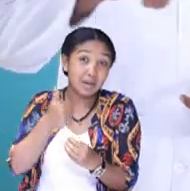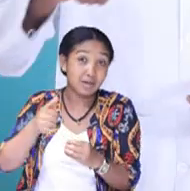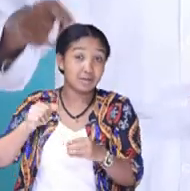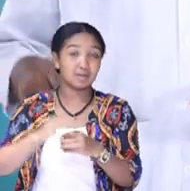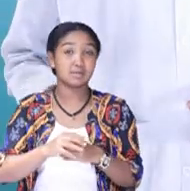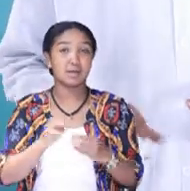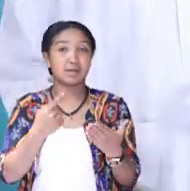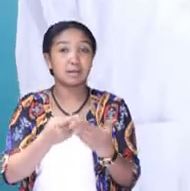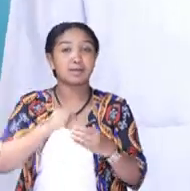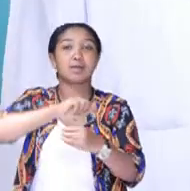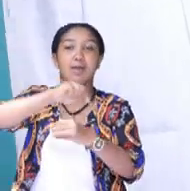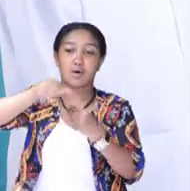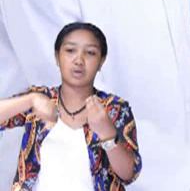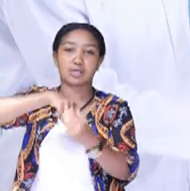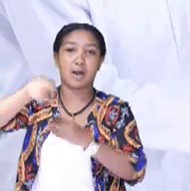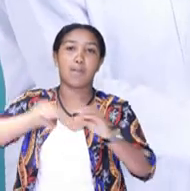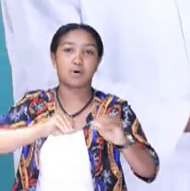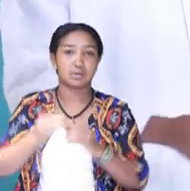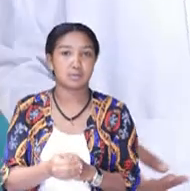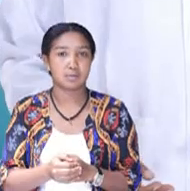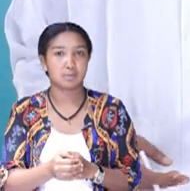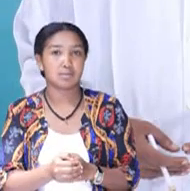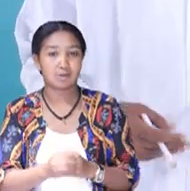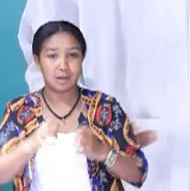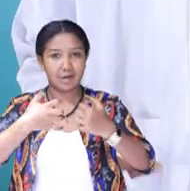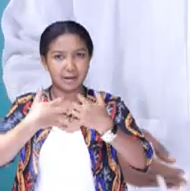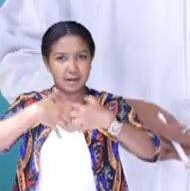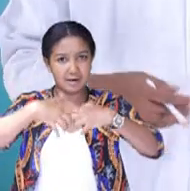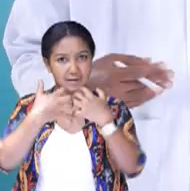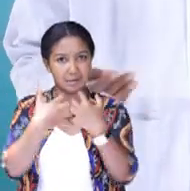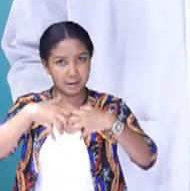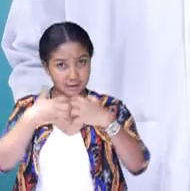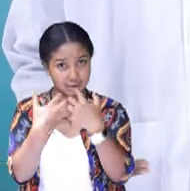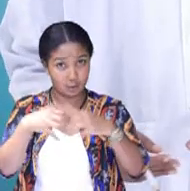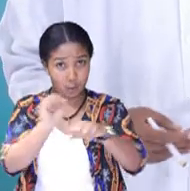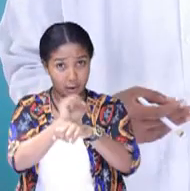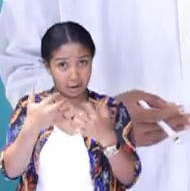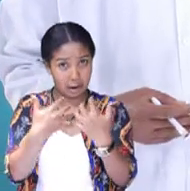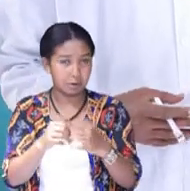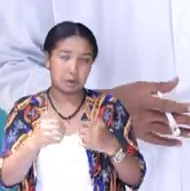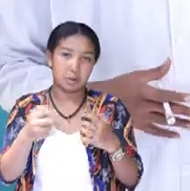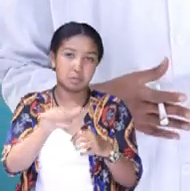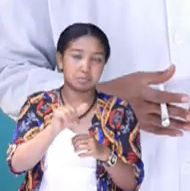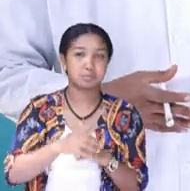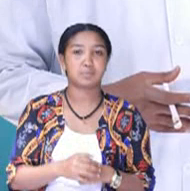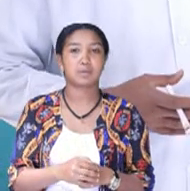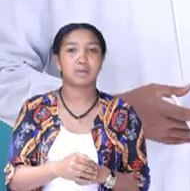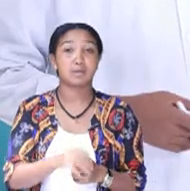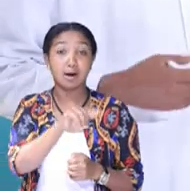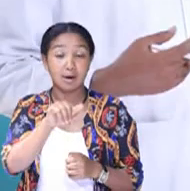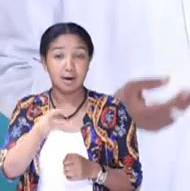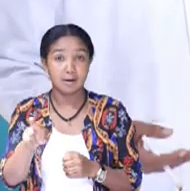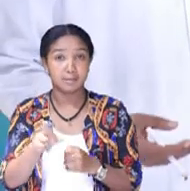They do have a rotational motion. Gears, we can consider gears, engines, and so on. They can be considered